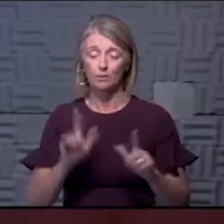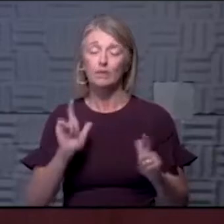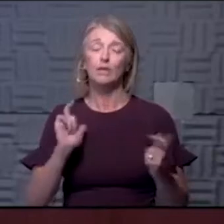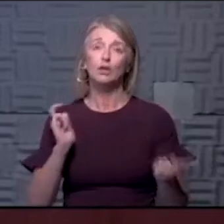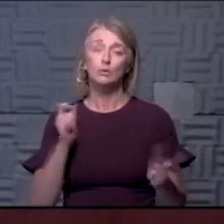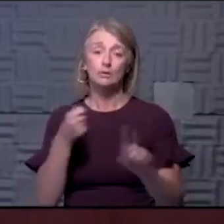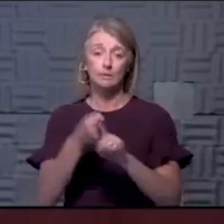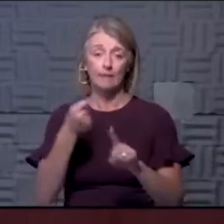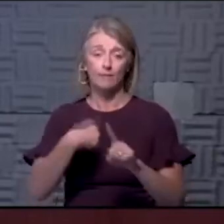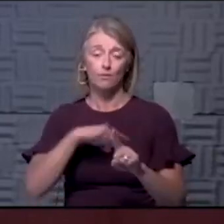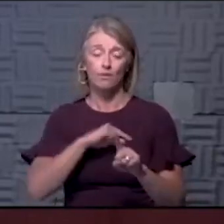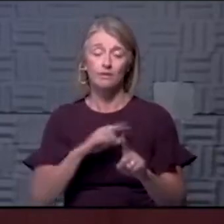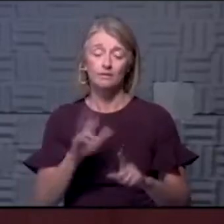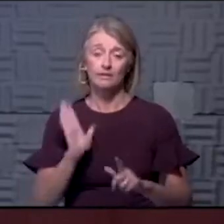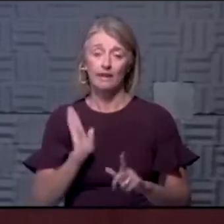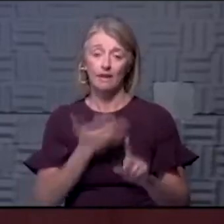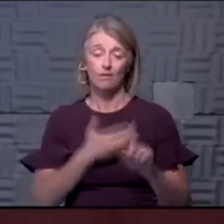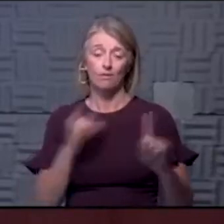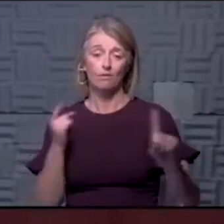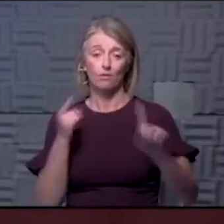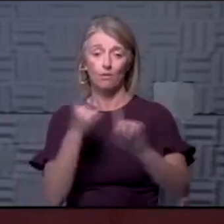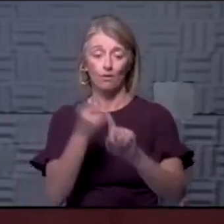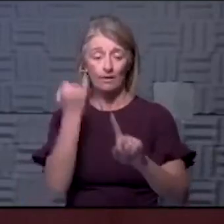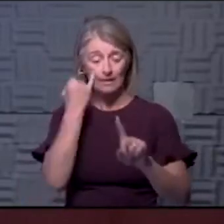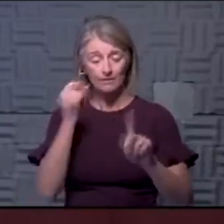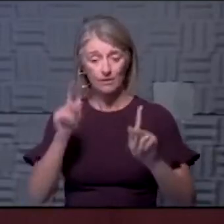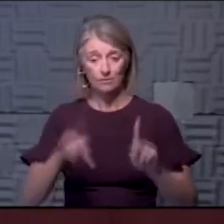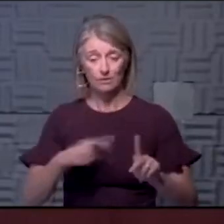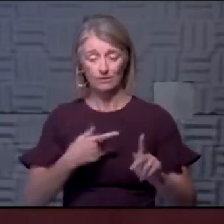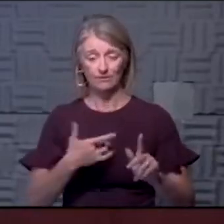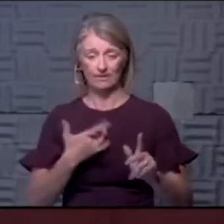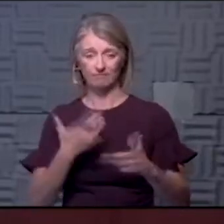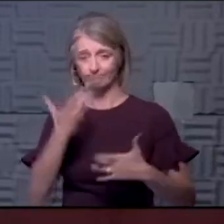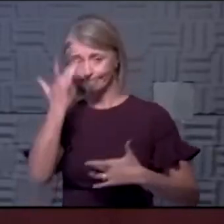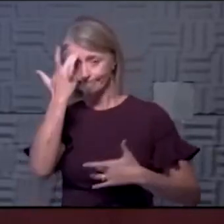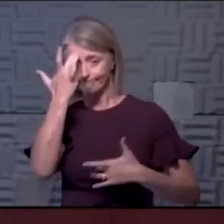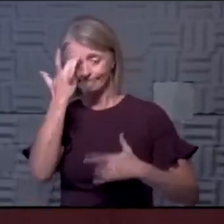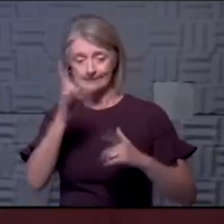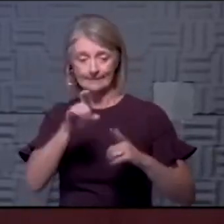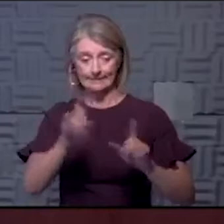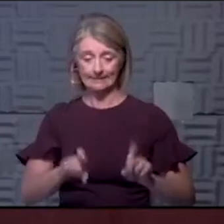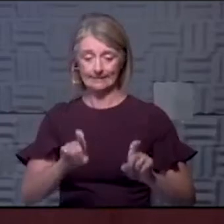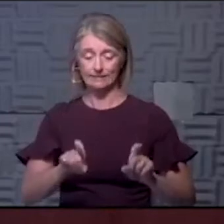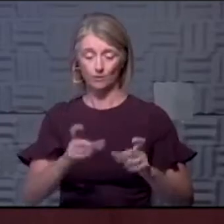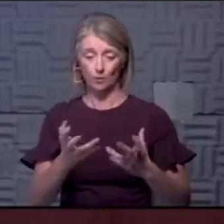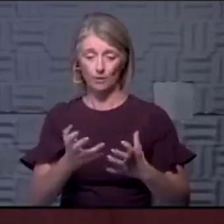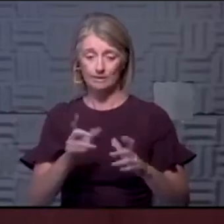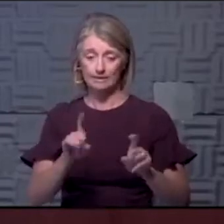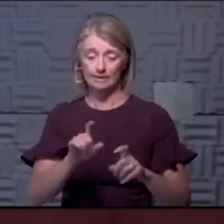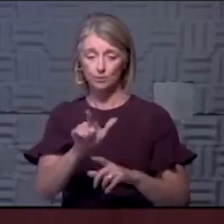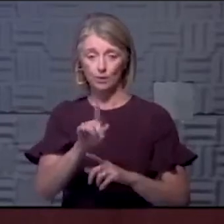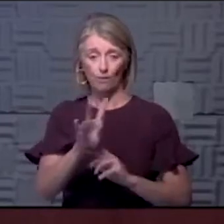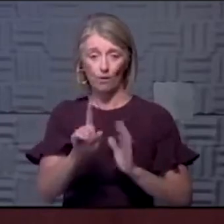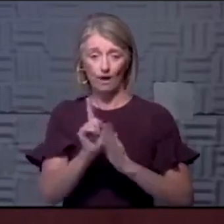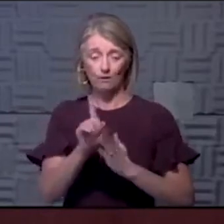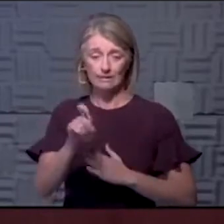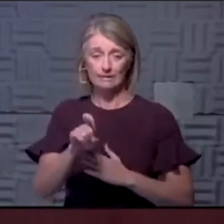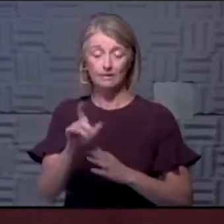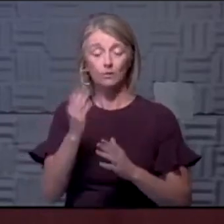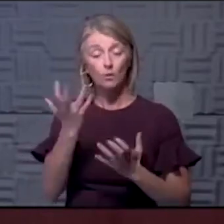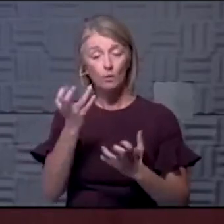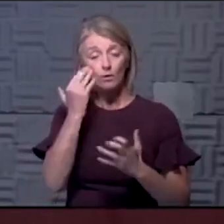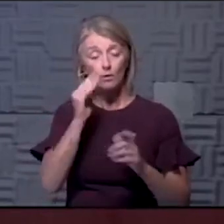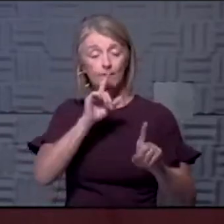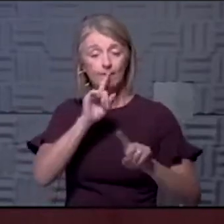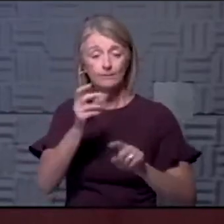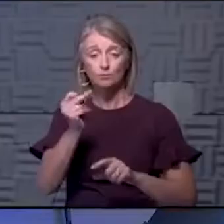for us. So our goal is if somebody has symptoms and they need to get tested, we want them to get tested within 24 hours because we want to know the